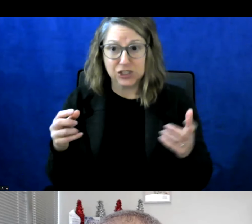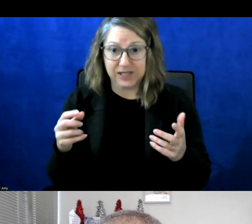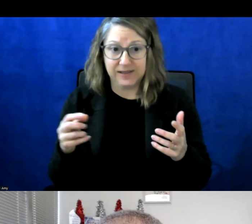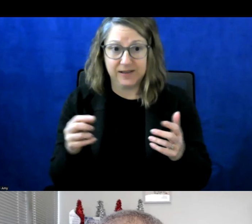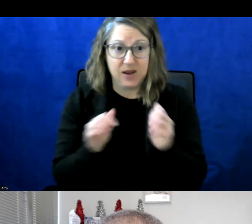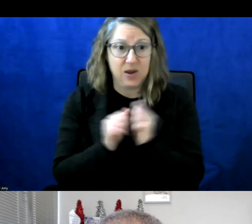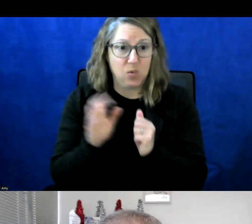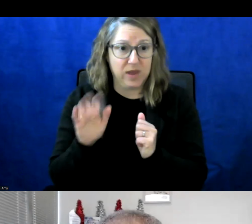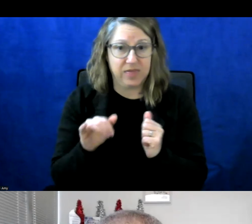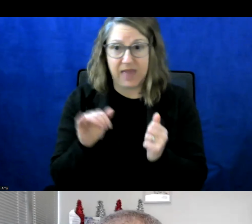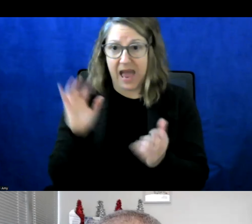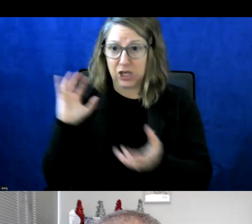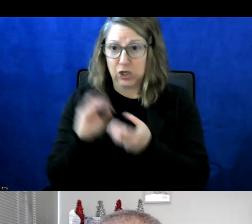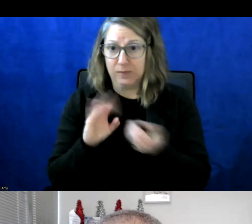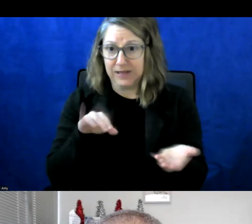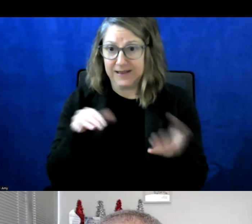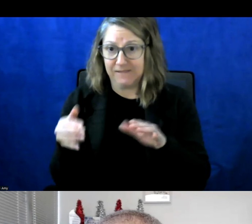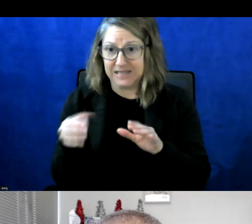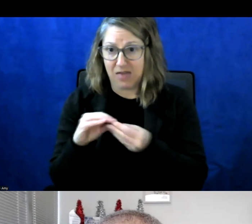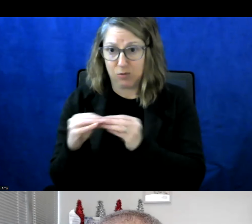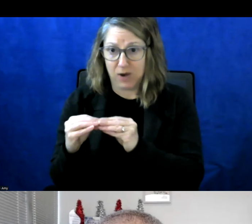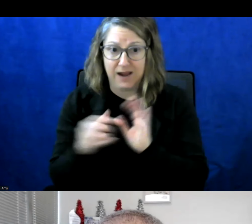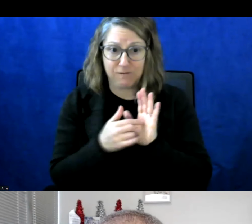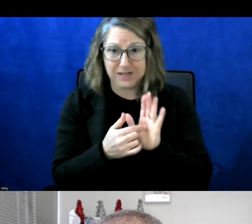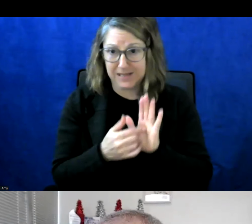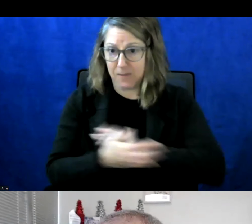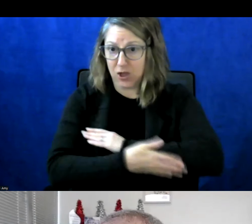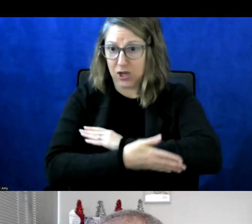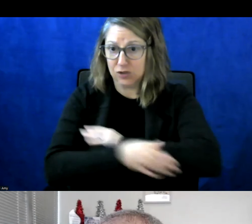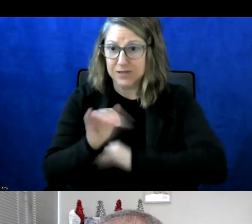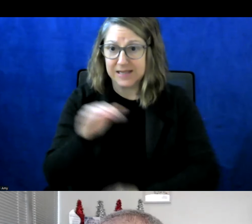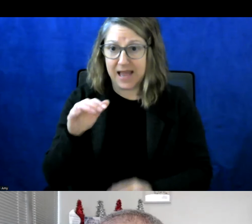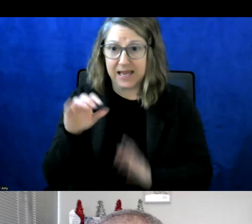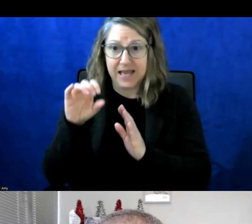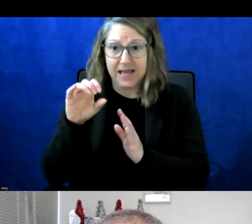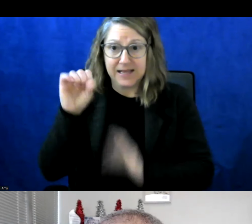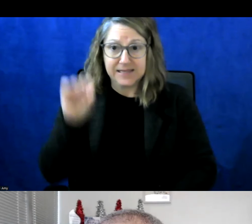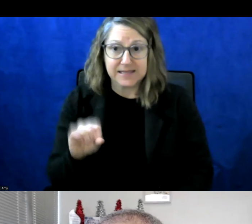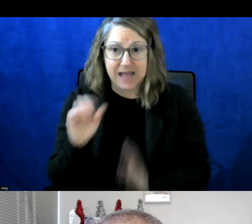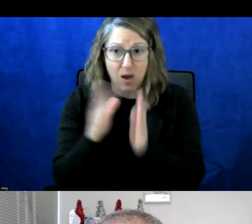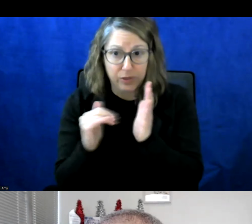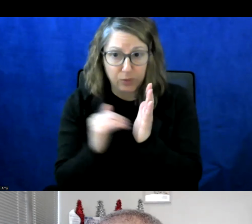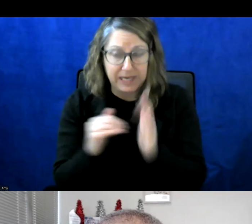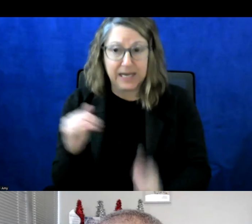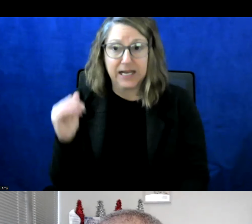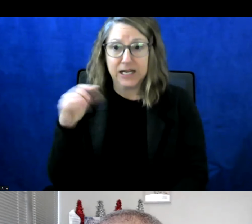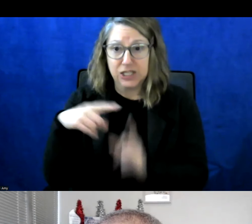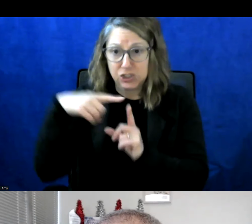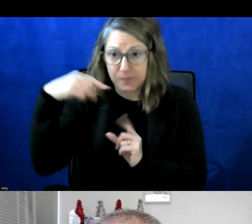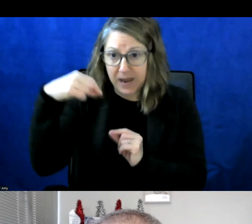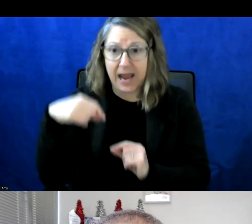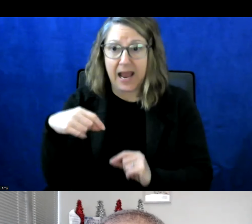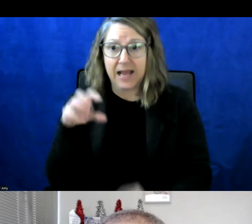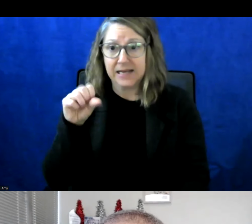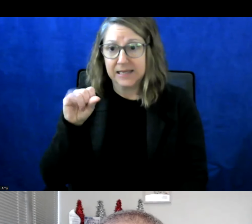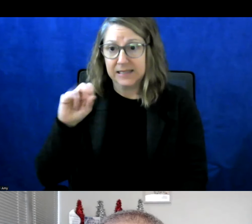cumulative death rate. And you'll see, for example, countries like South Korea, Japan, Singapore, Australia, New